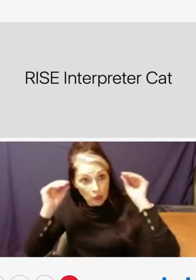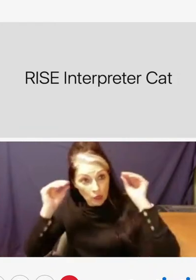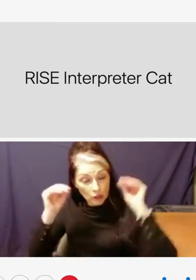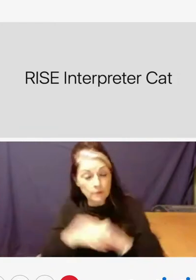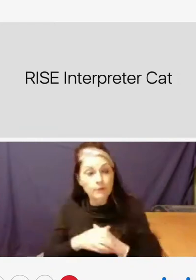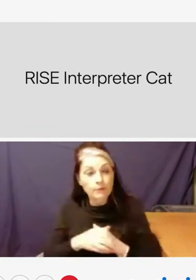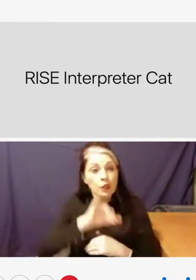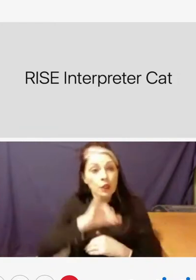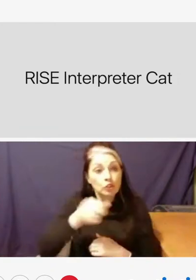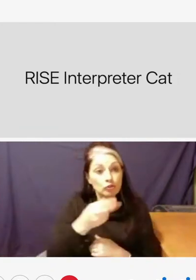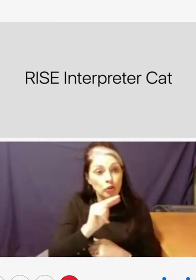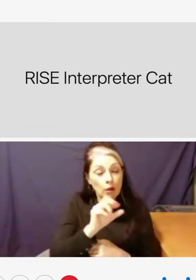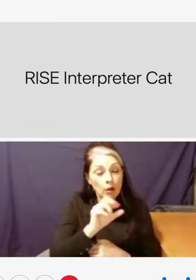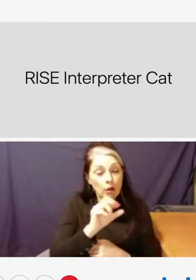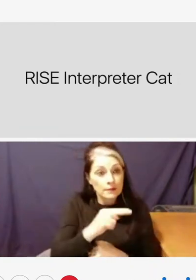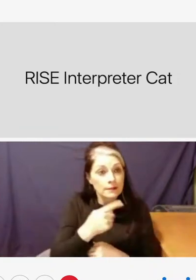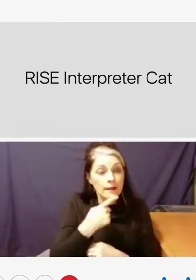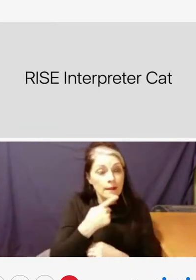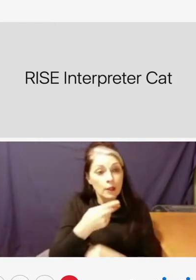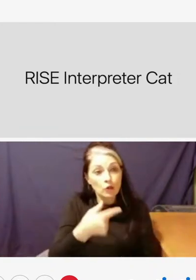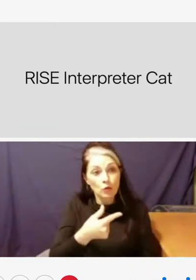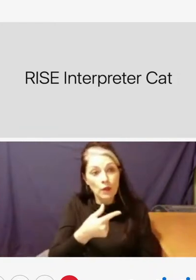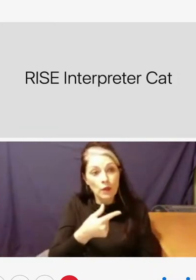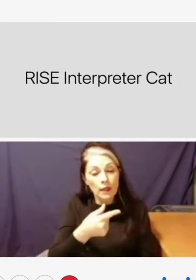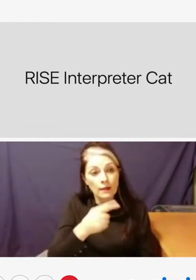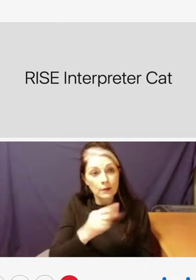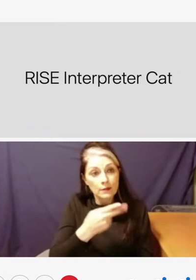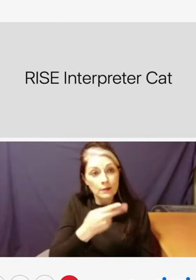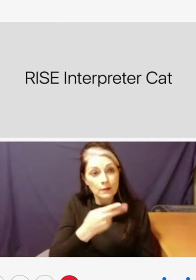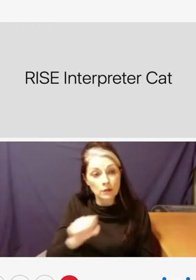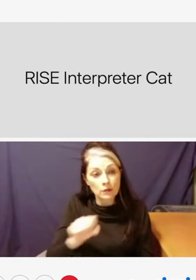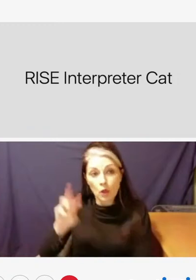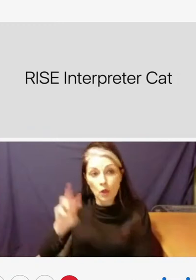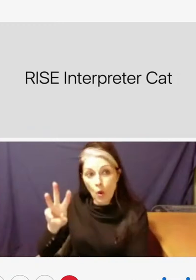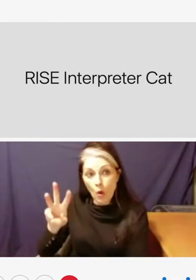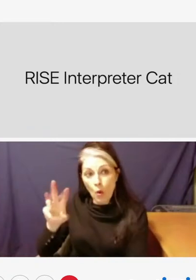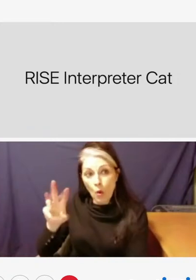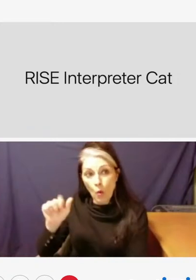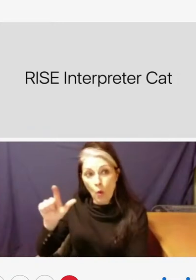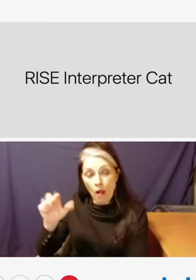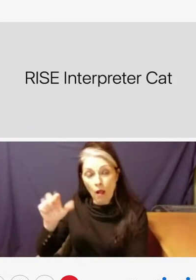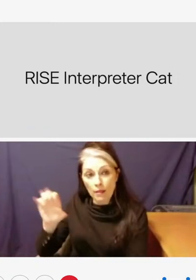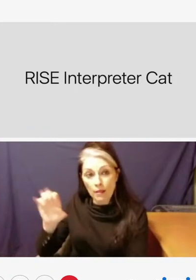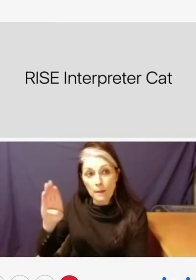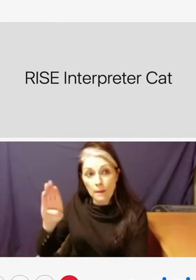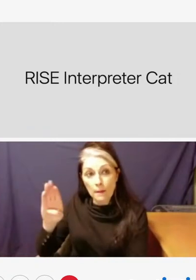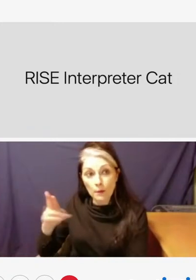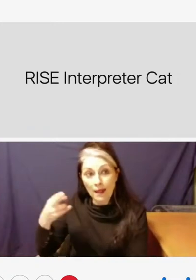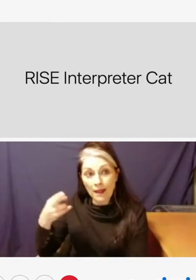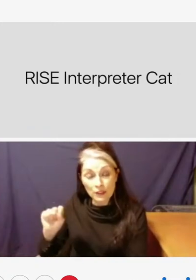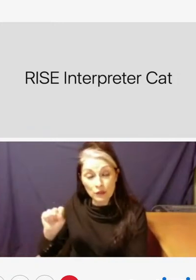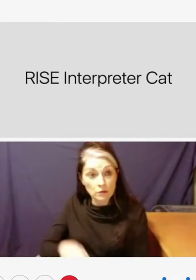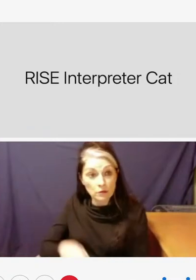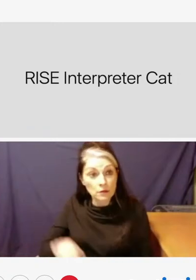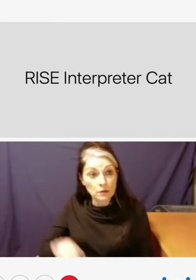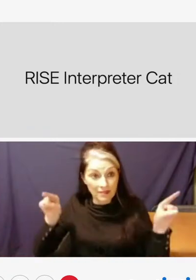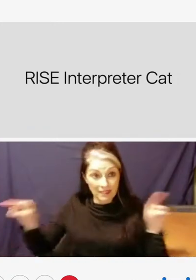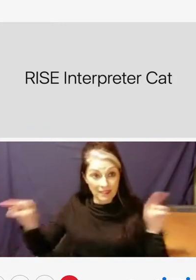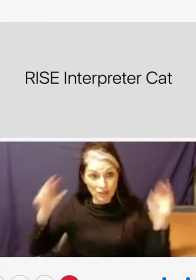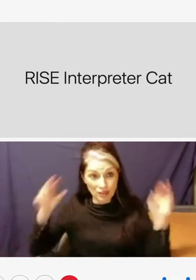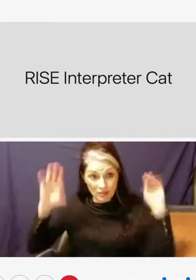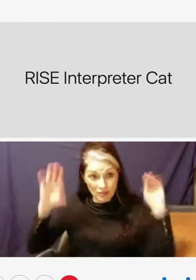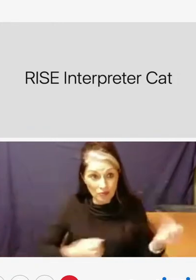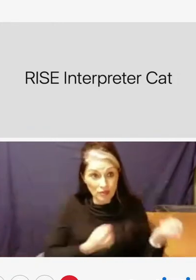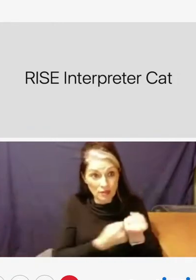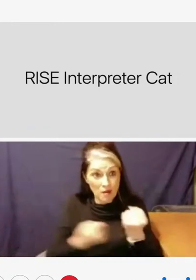school and believe Mr Wallace is at Bloomington High School so they're going to be providing the support to multiple classes uh class periods which